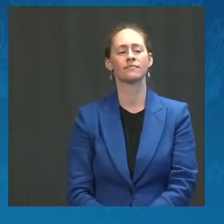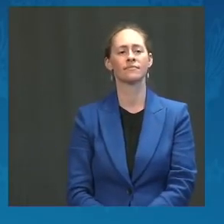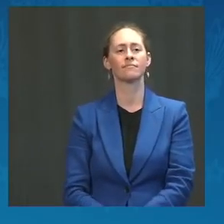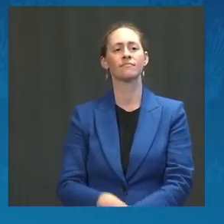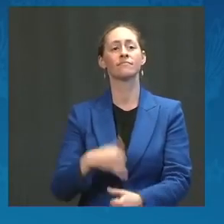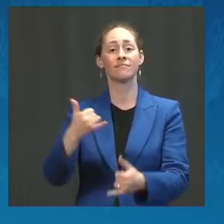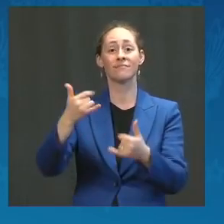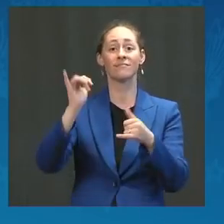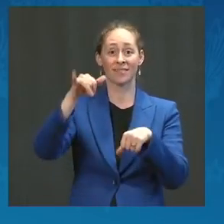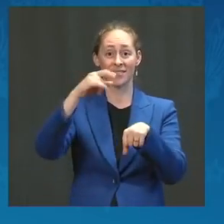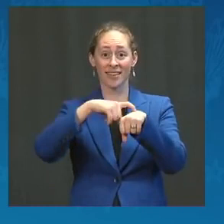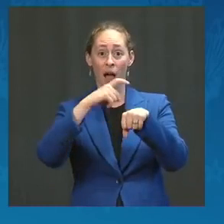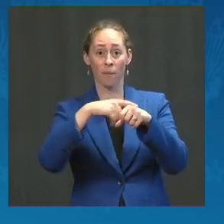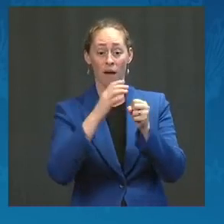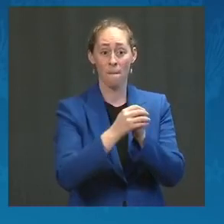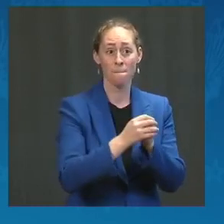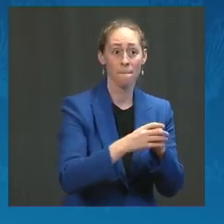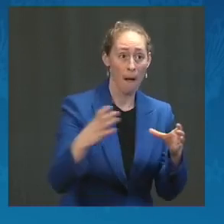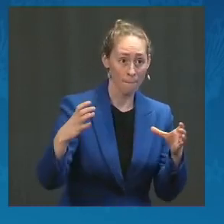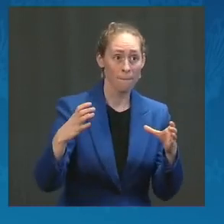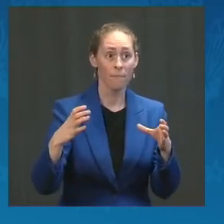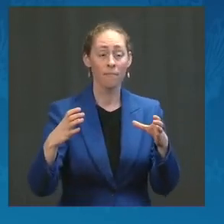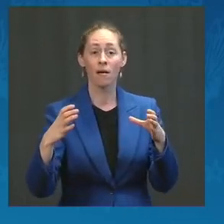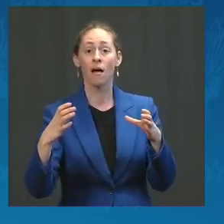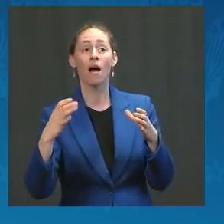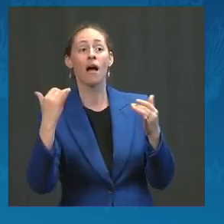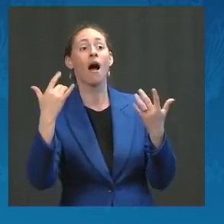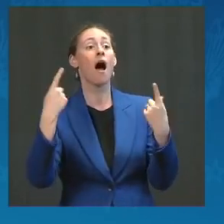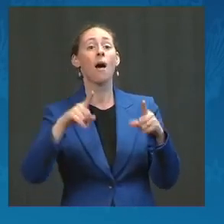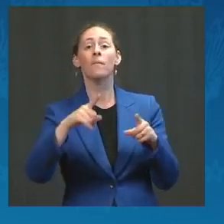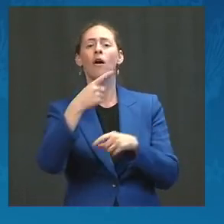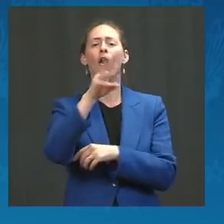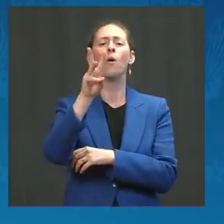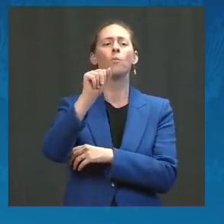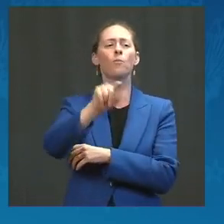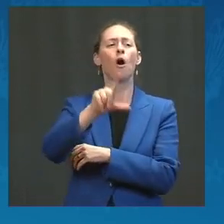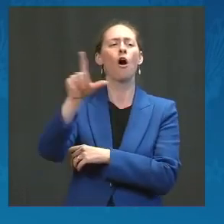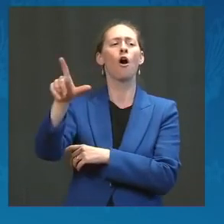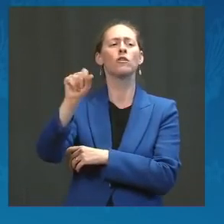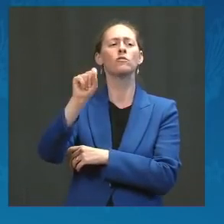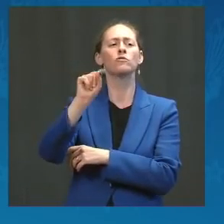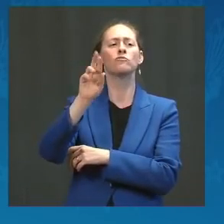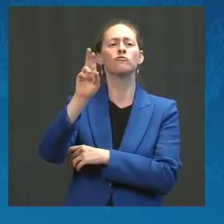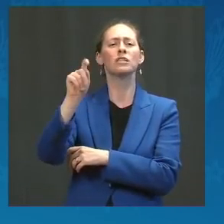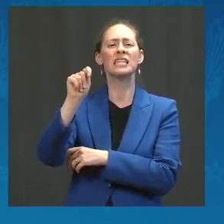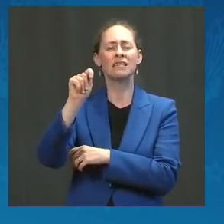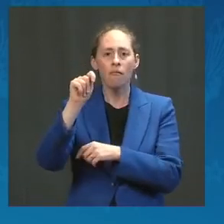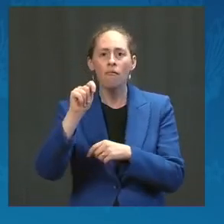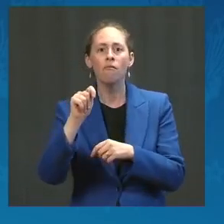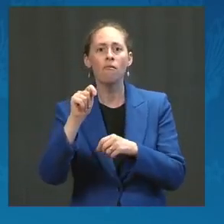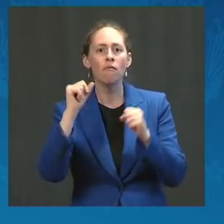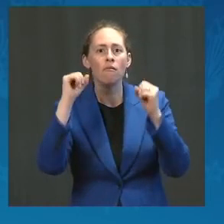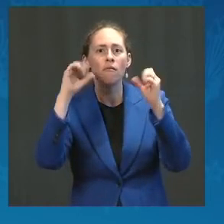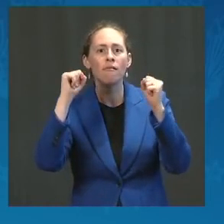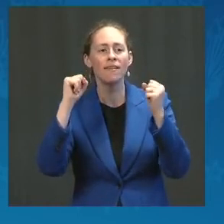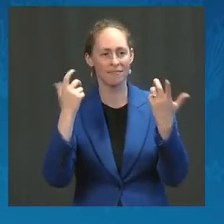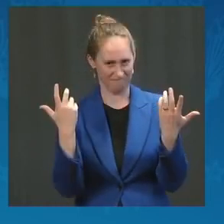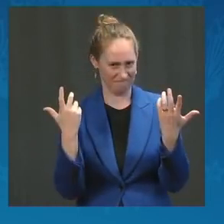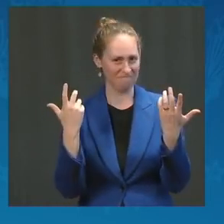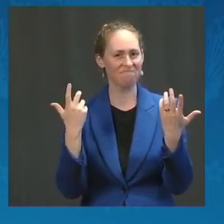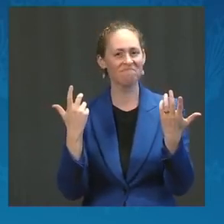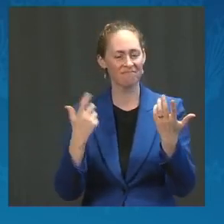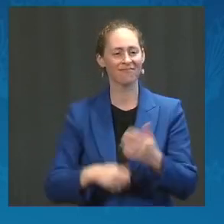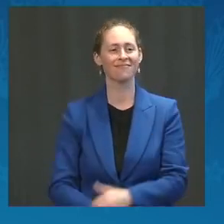forecasters expected for the entire year before we implemented our plan. And just yesterday,